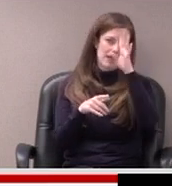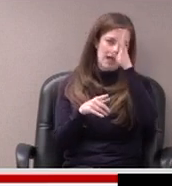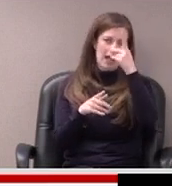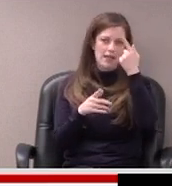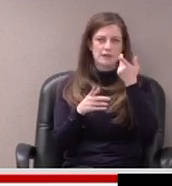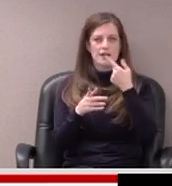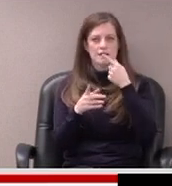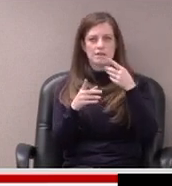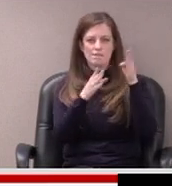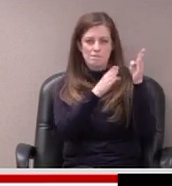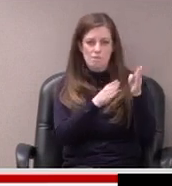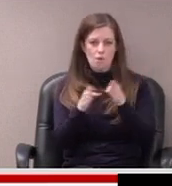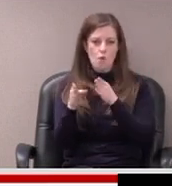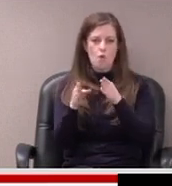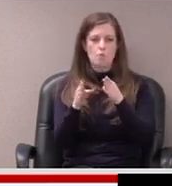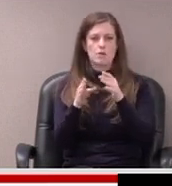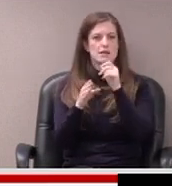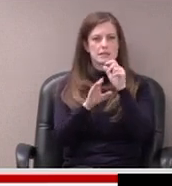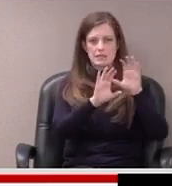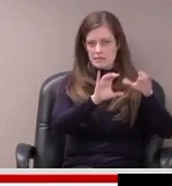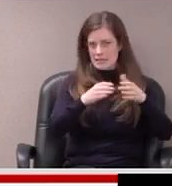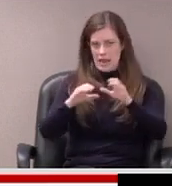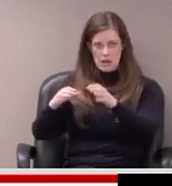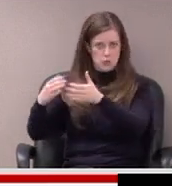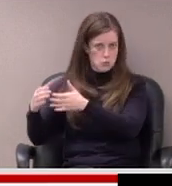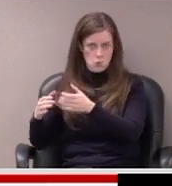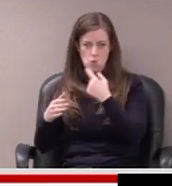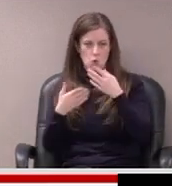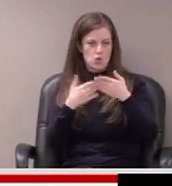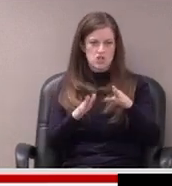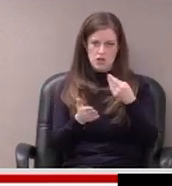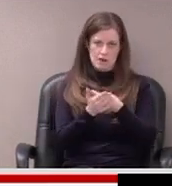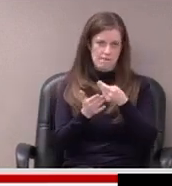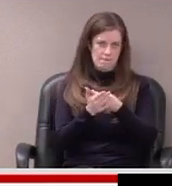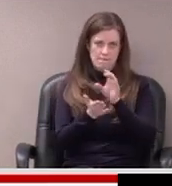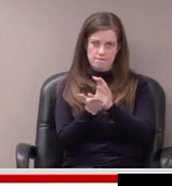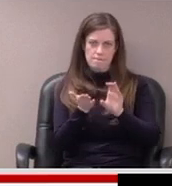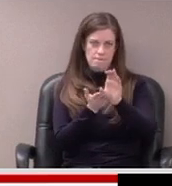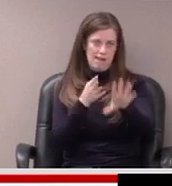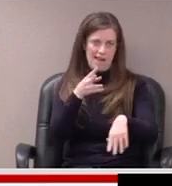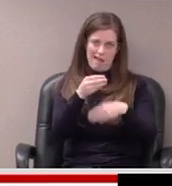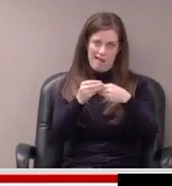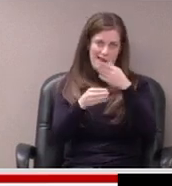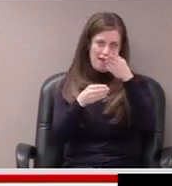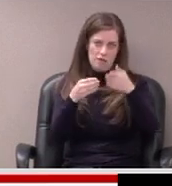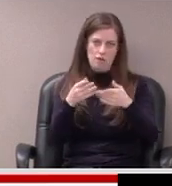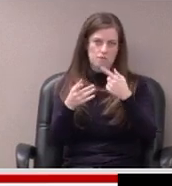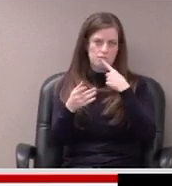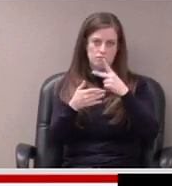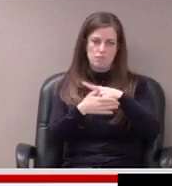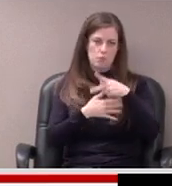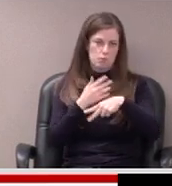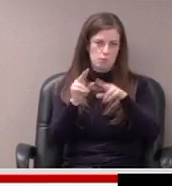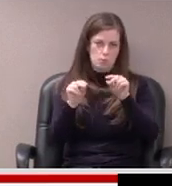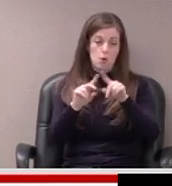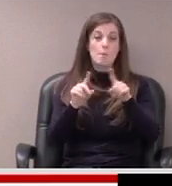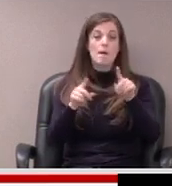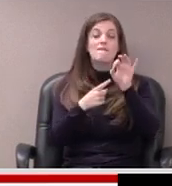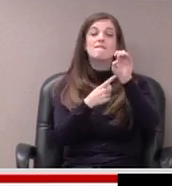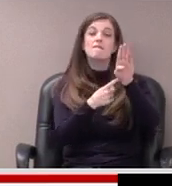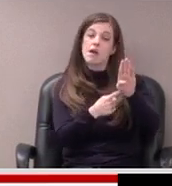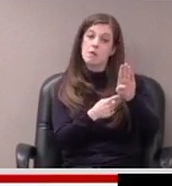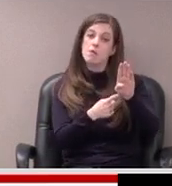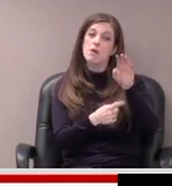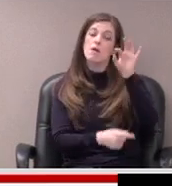does not include categorical or general fund add-on programs. Then in February,